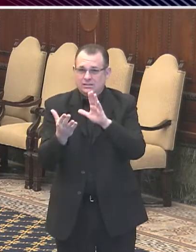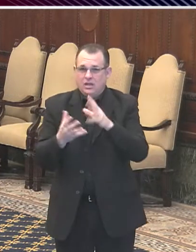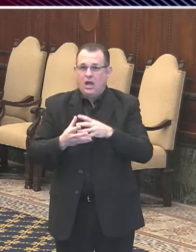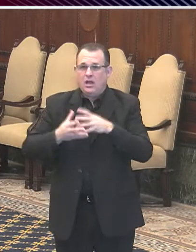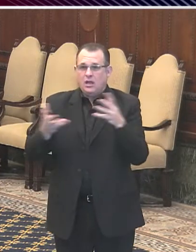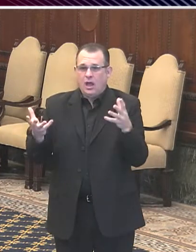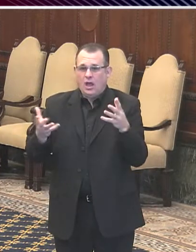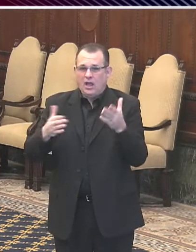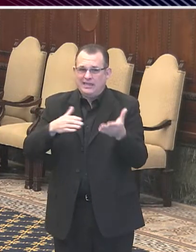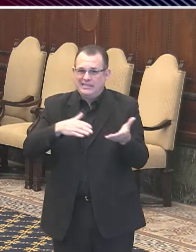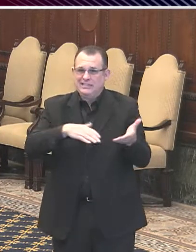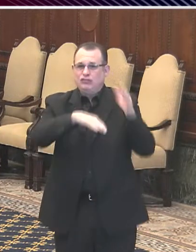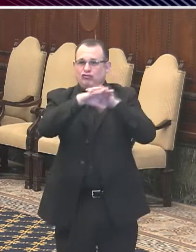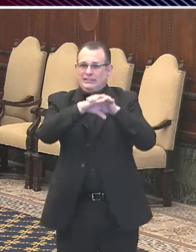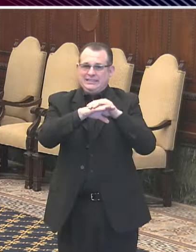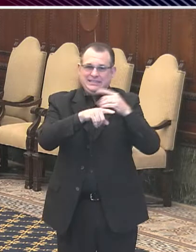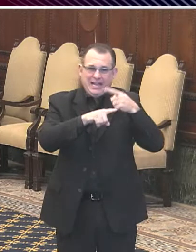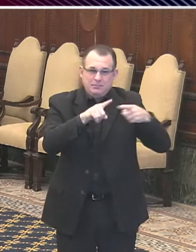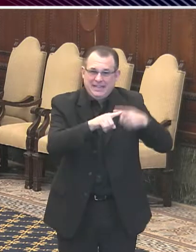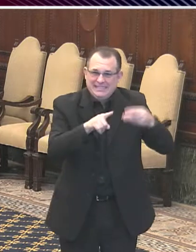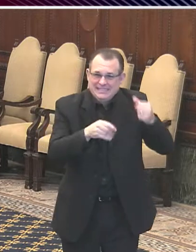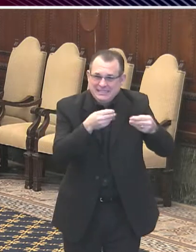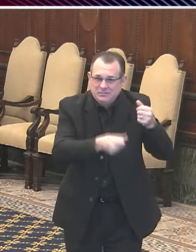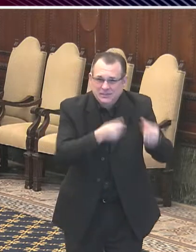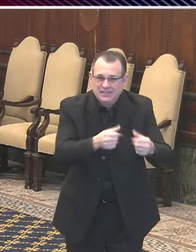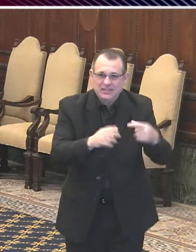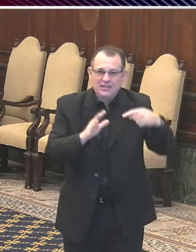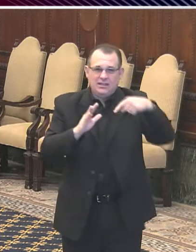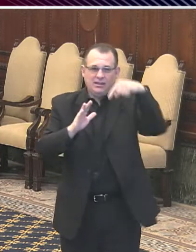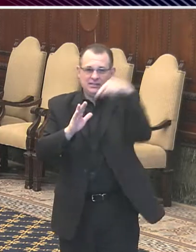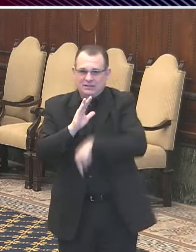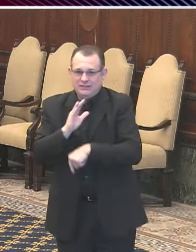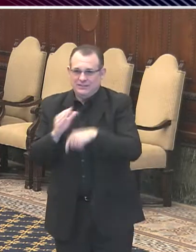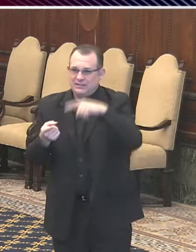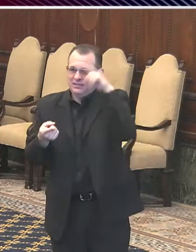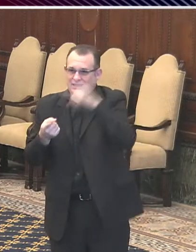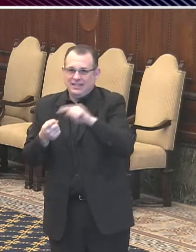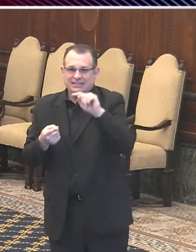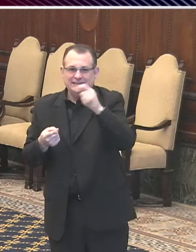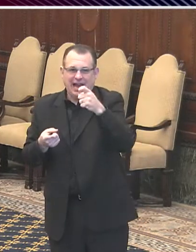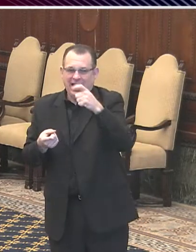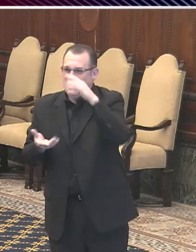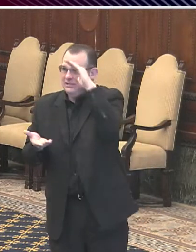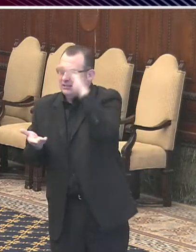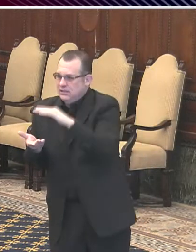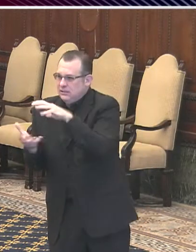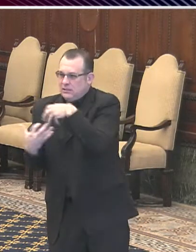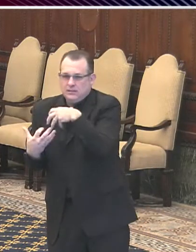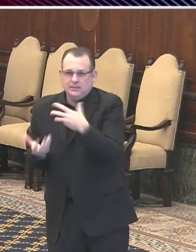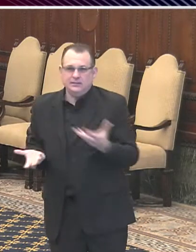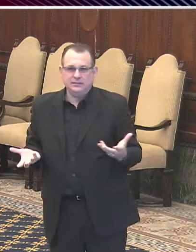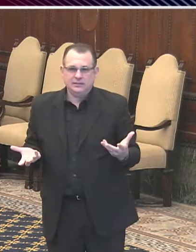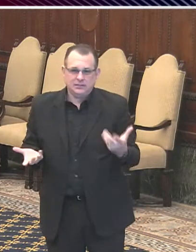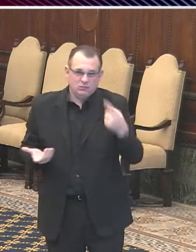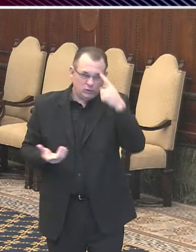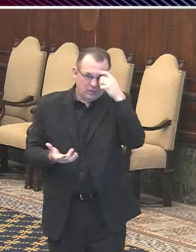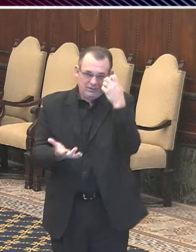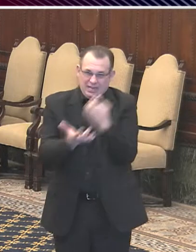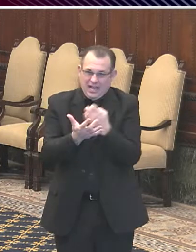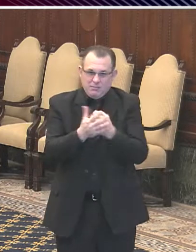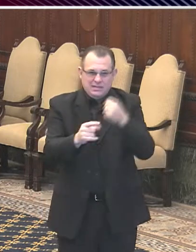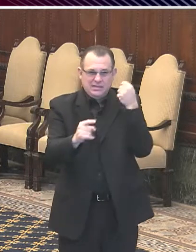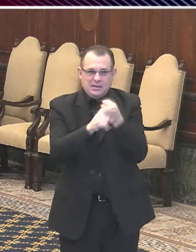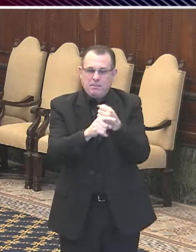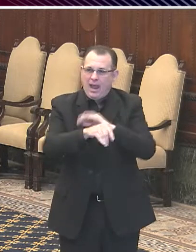in expenditures and significant decreases in tax revenue because of the larger economic impact of the